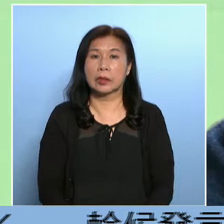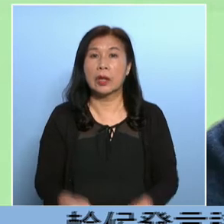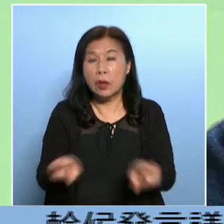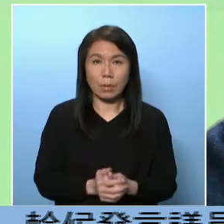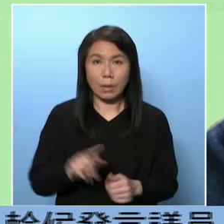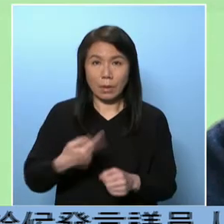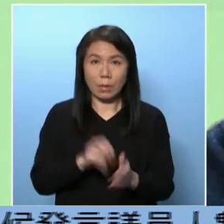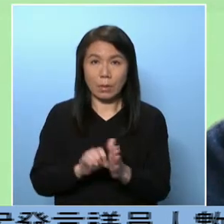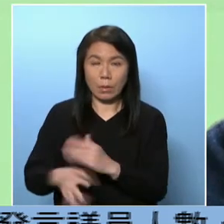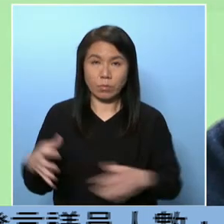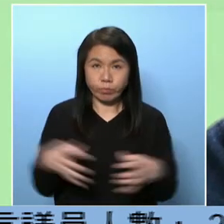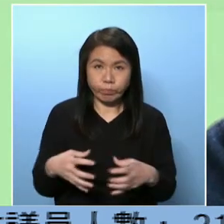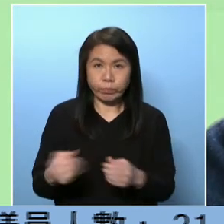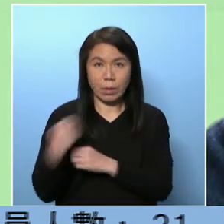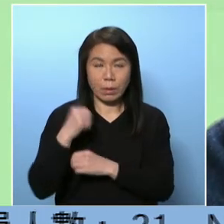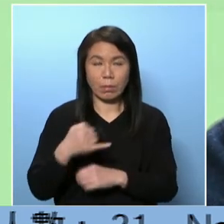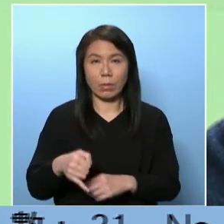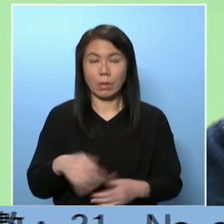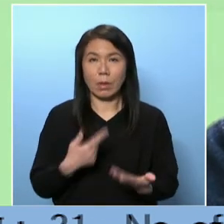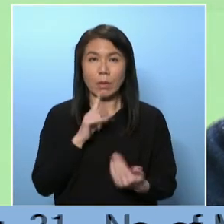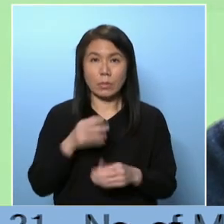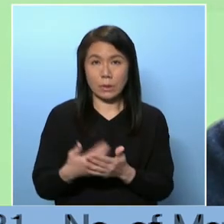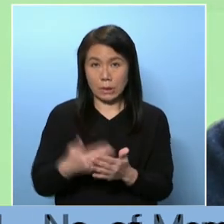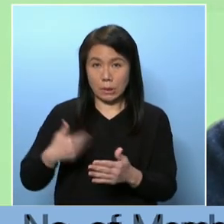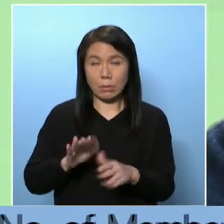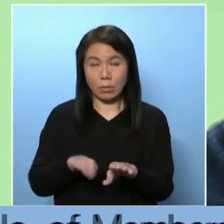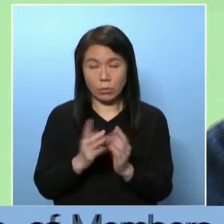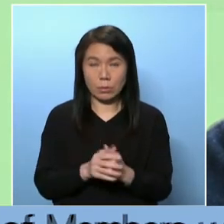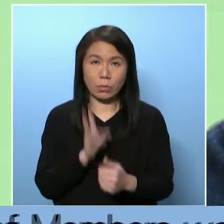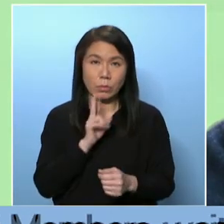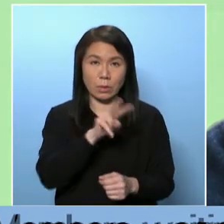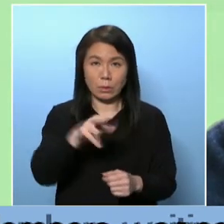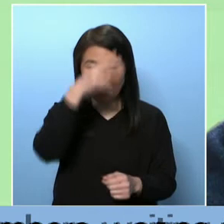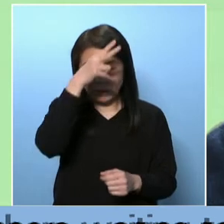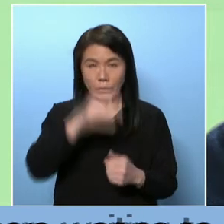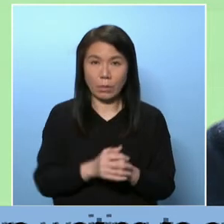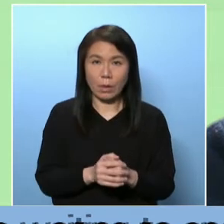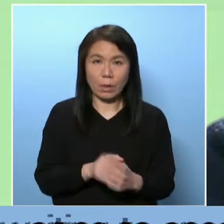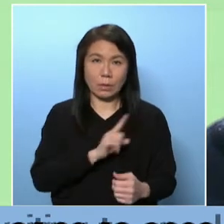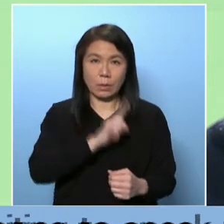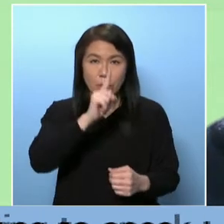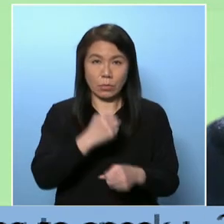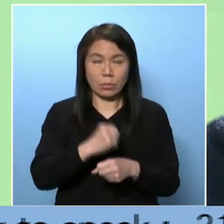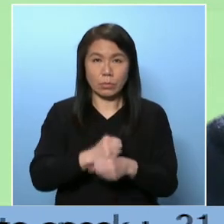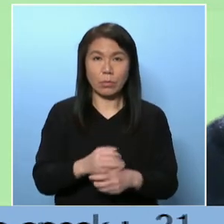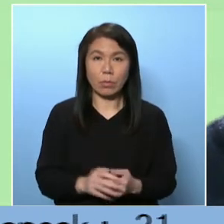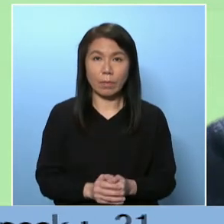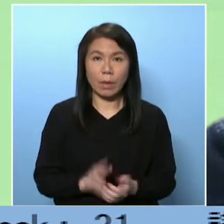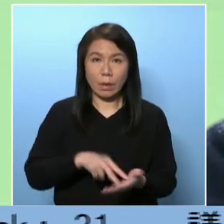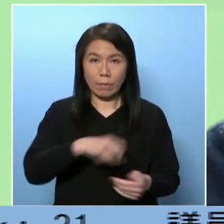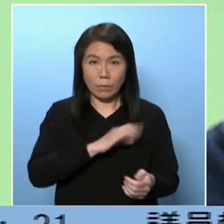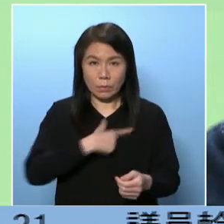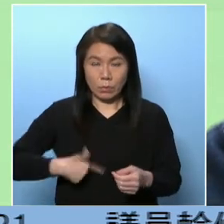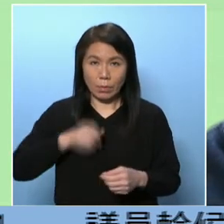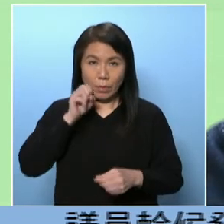you to take on more major tasks? And there's no cohesion and solidarity. At the beginning, the government is fighting